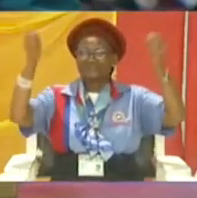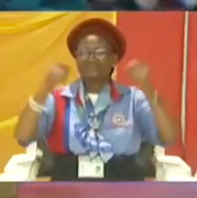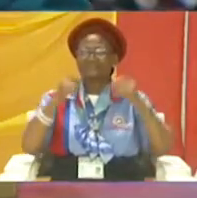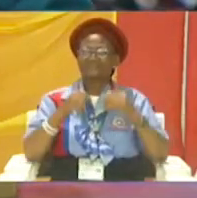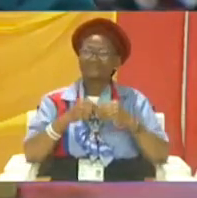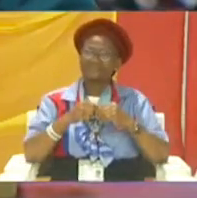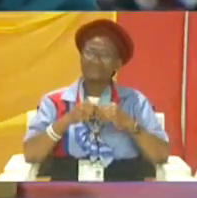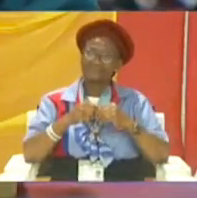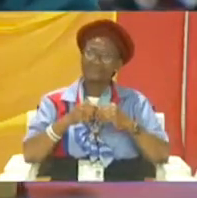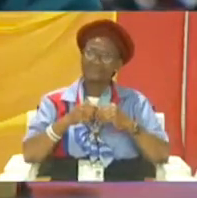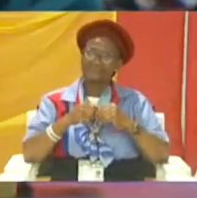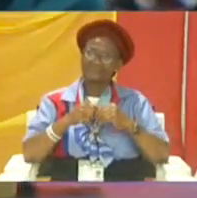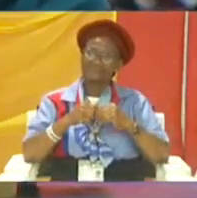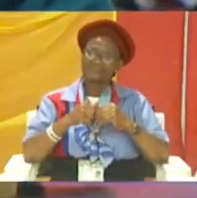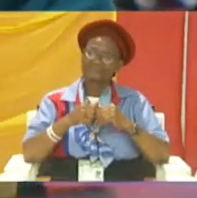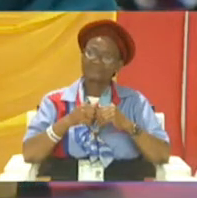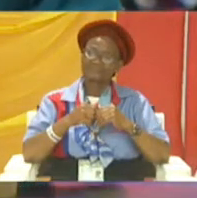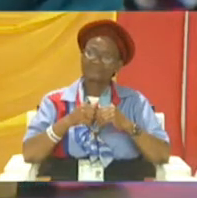pe